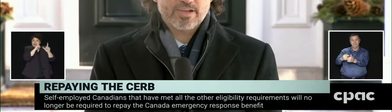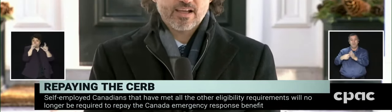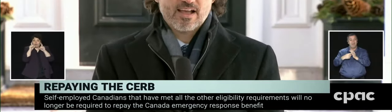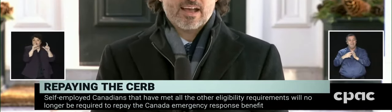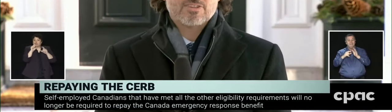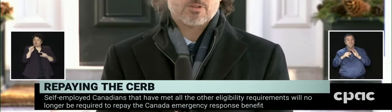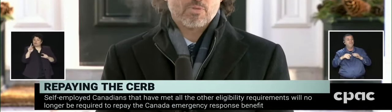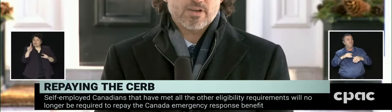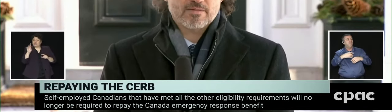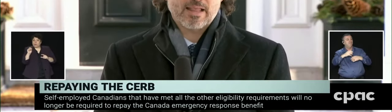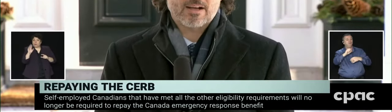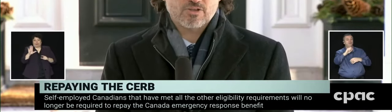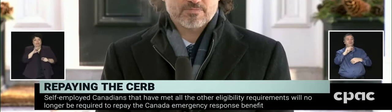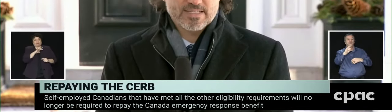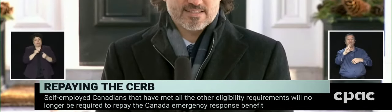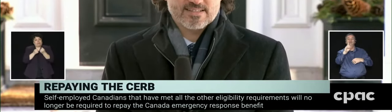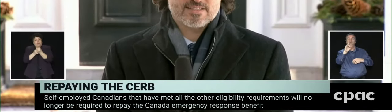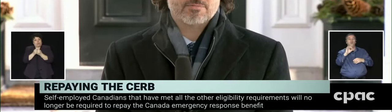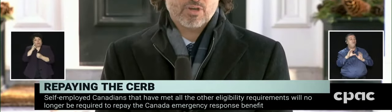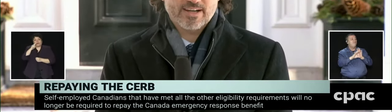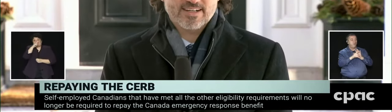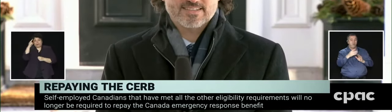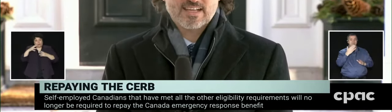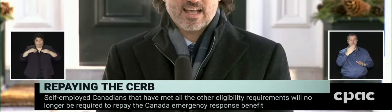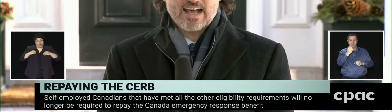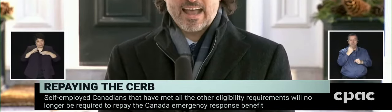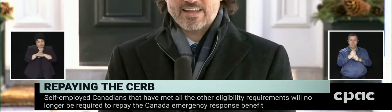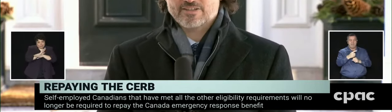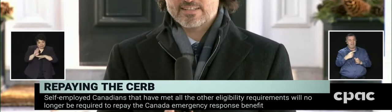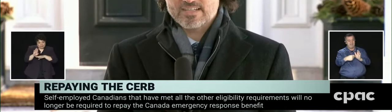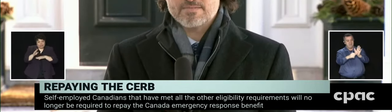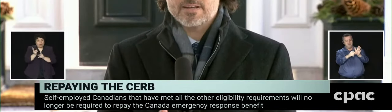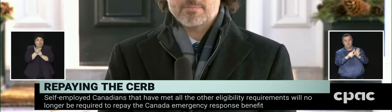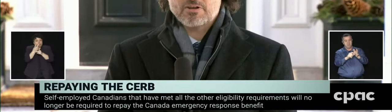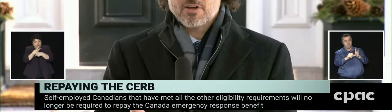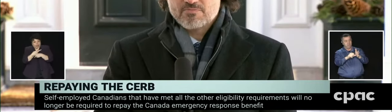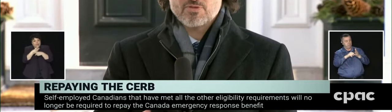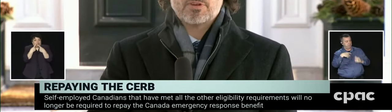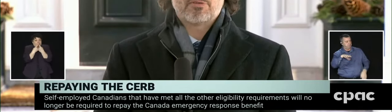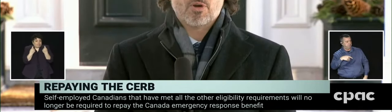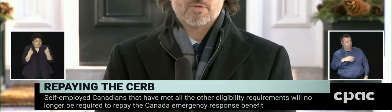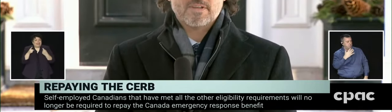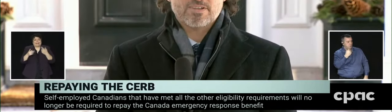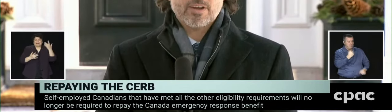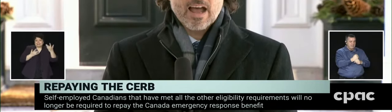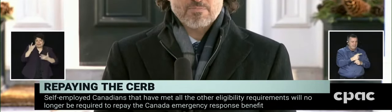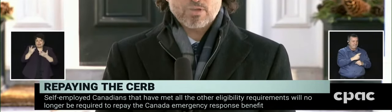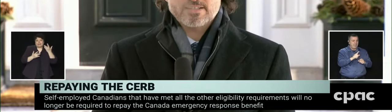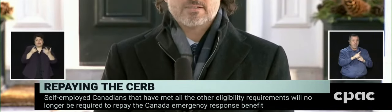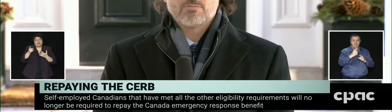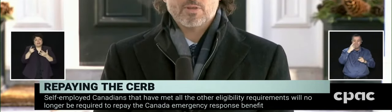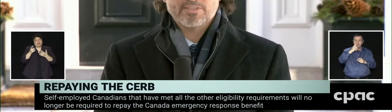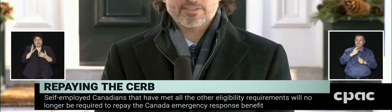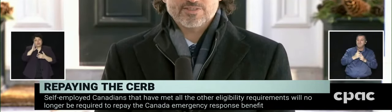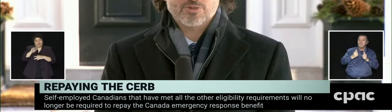she's doing supporting Black-owned businesses and products and her excitement about moving forward to a